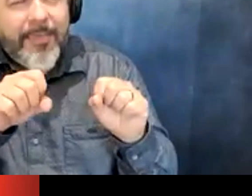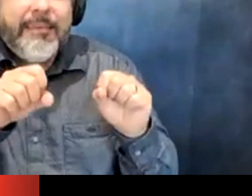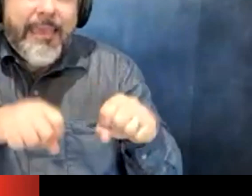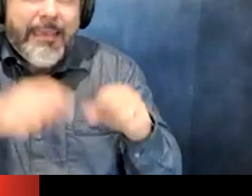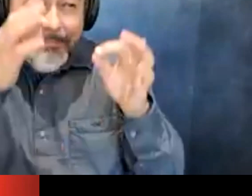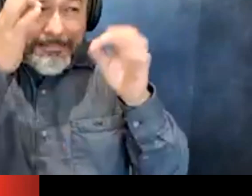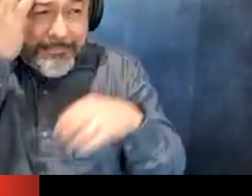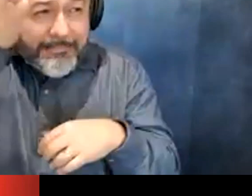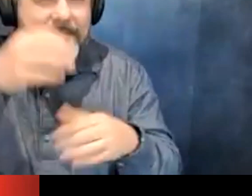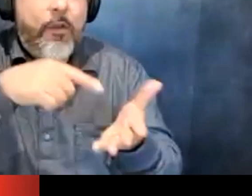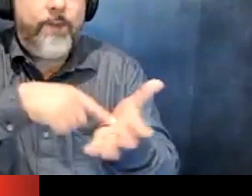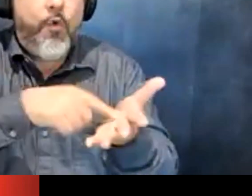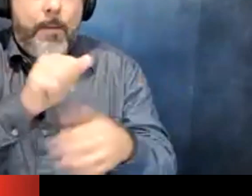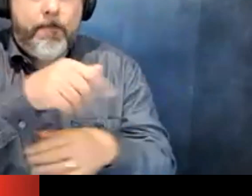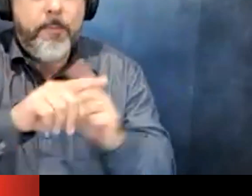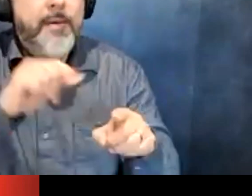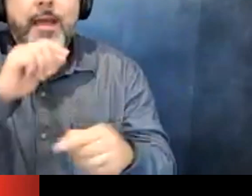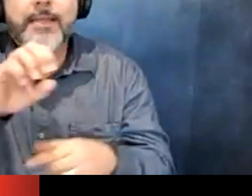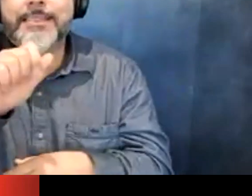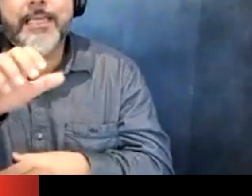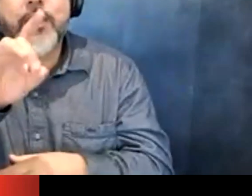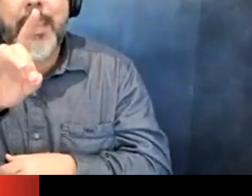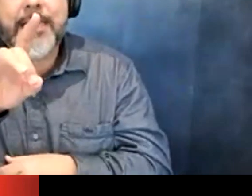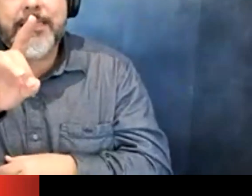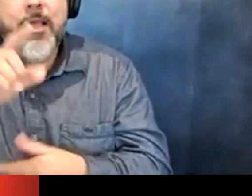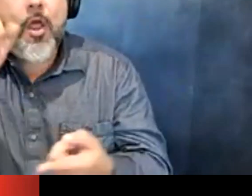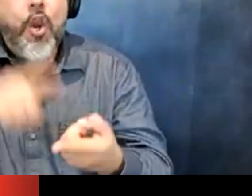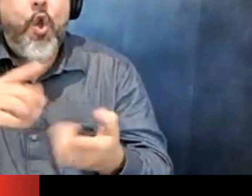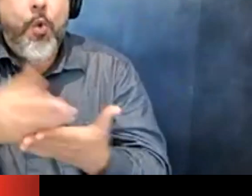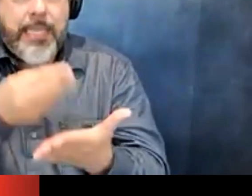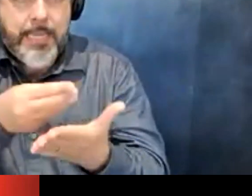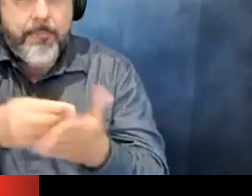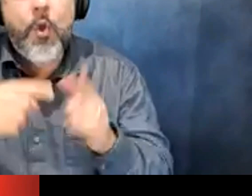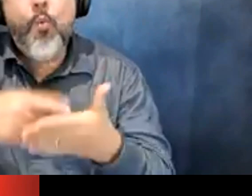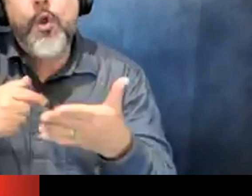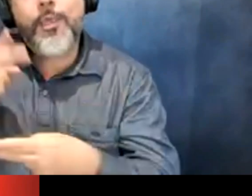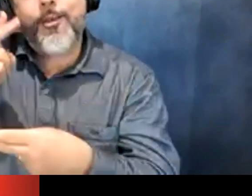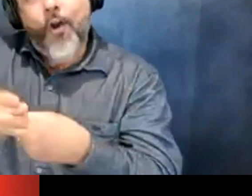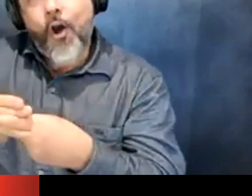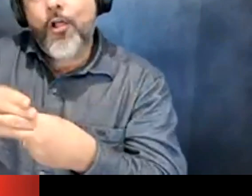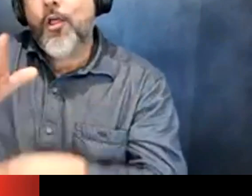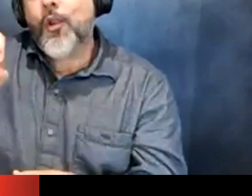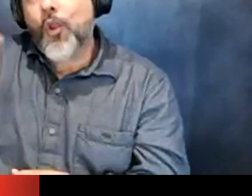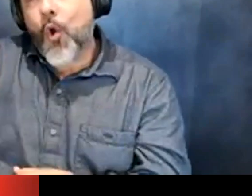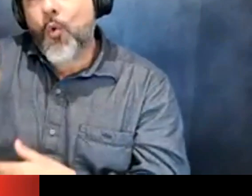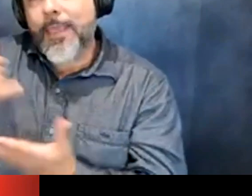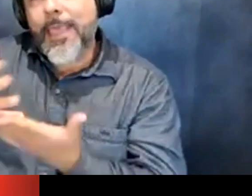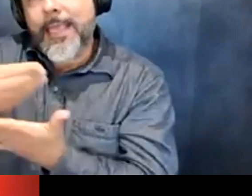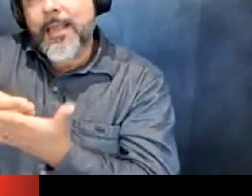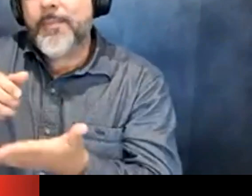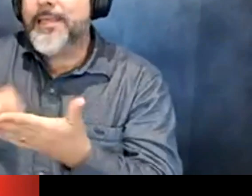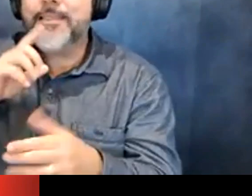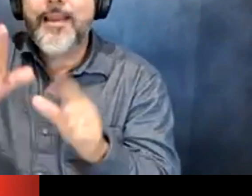low income. They're not Section 8 low income. But what we consider to be low income, as we know, is a very outdated concept.